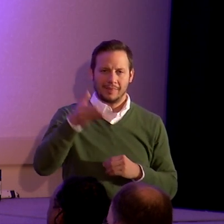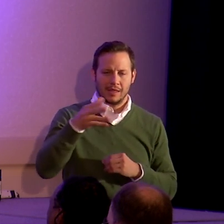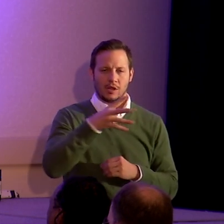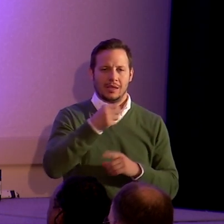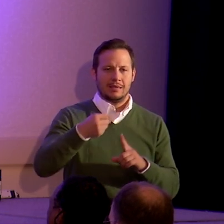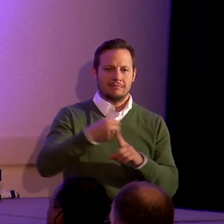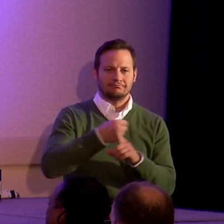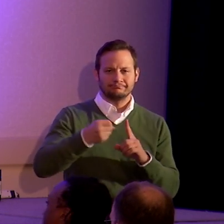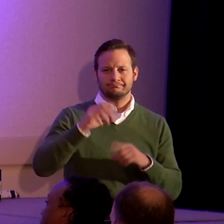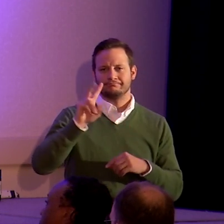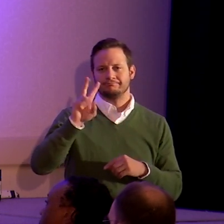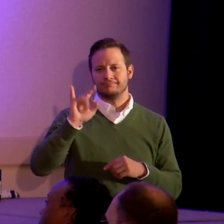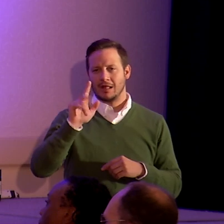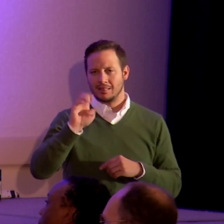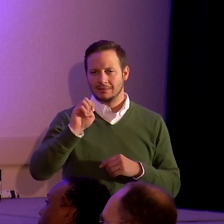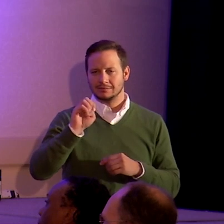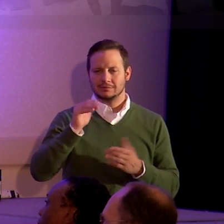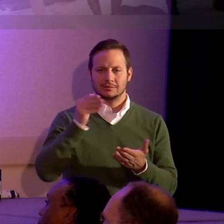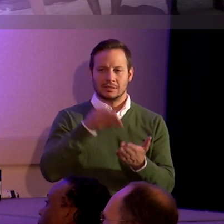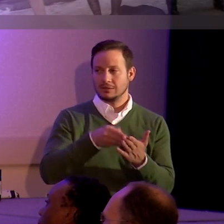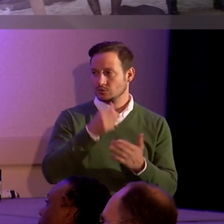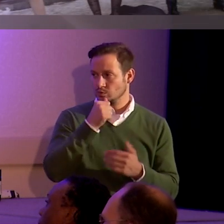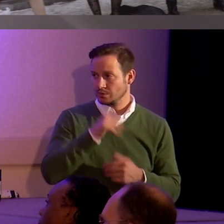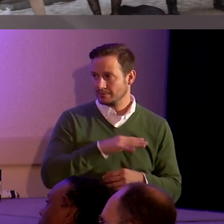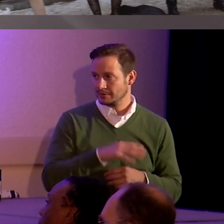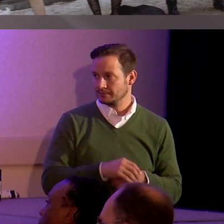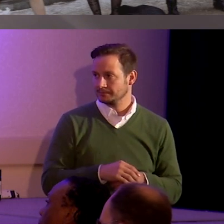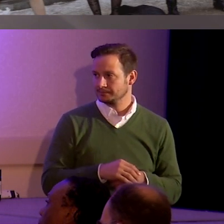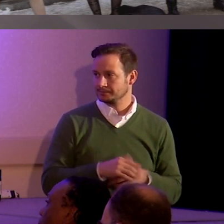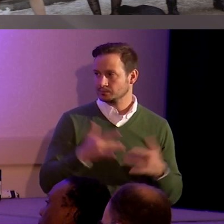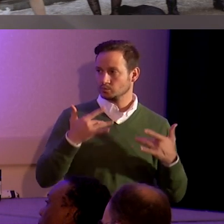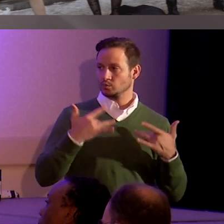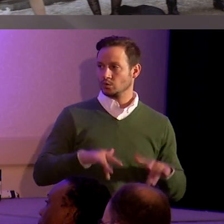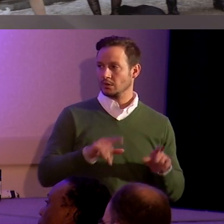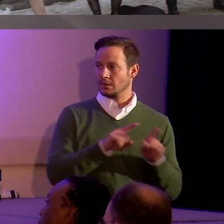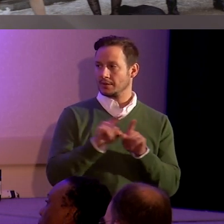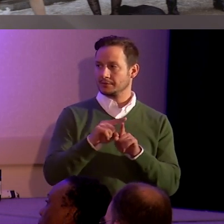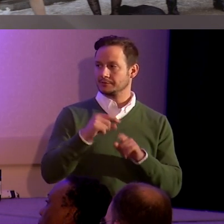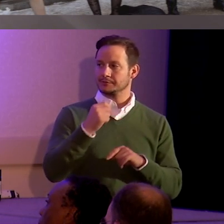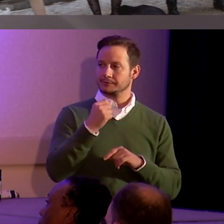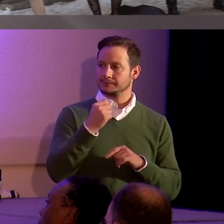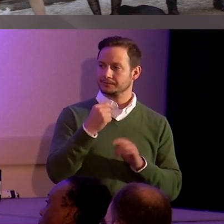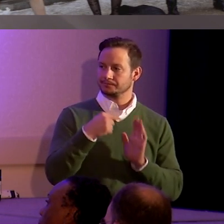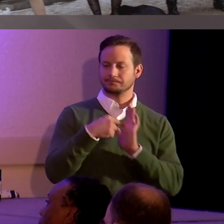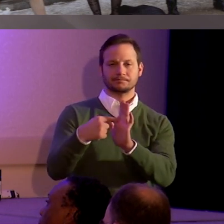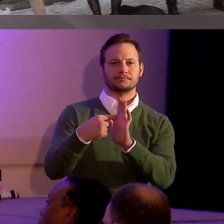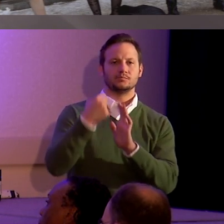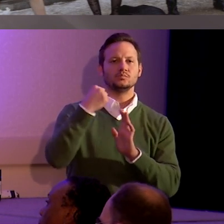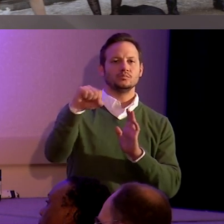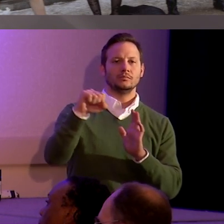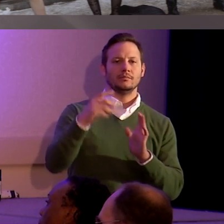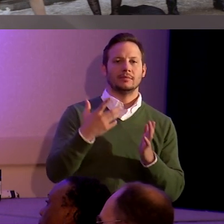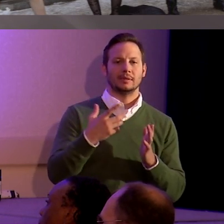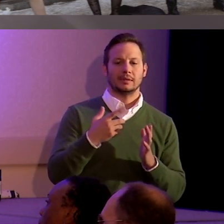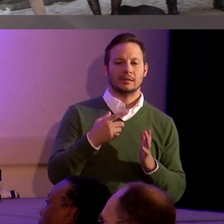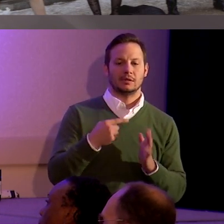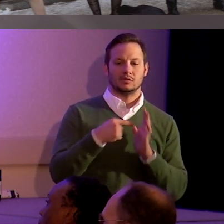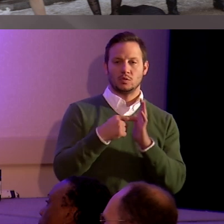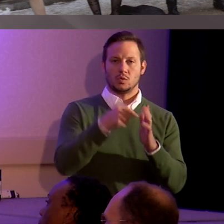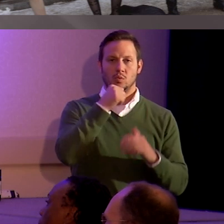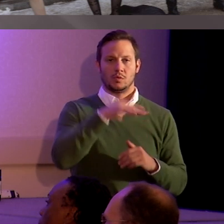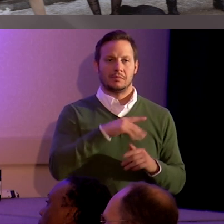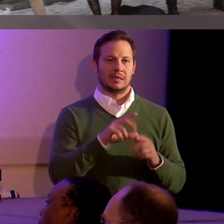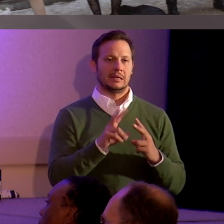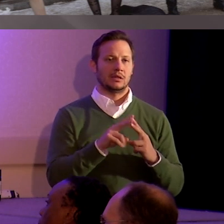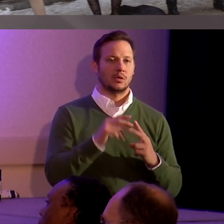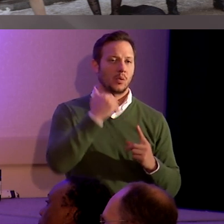women. It's nudity as protest and outside these socially accepted limits of the woman as either